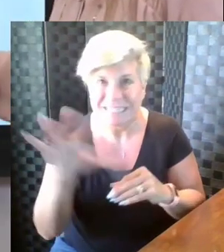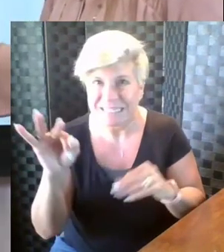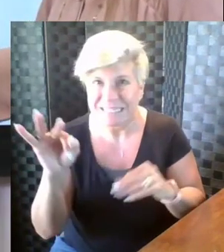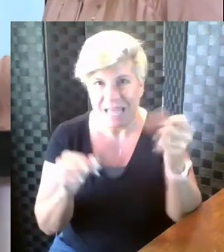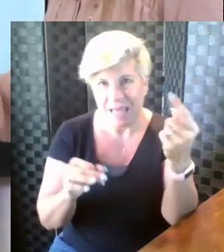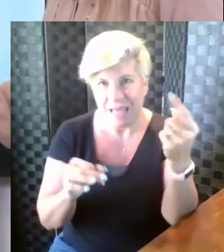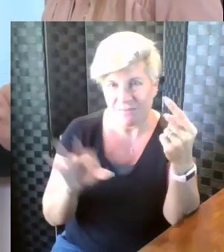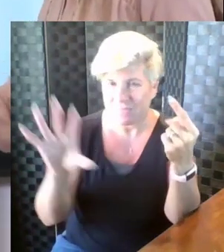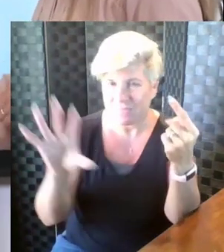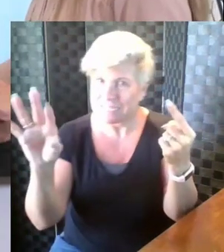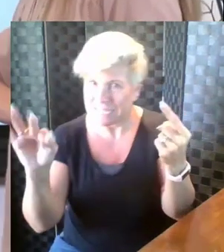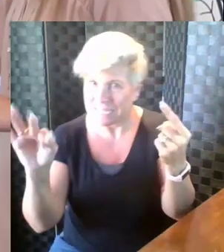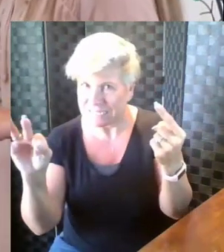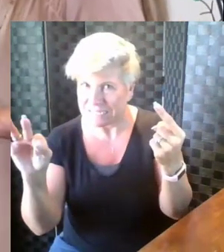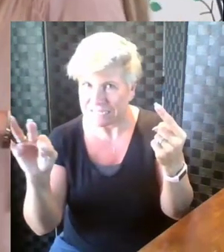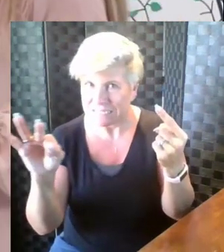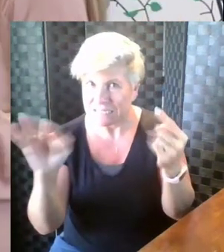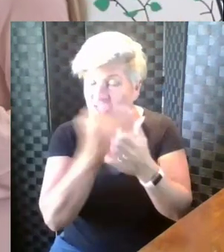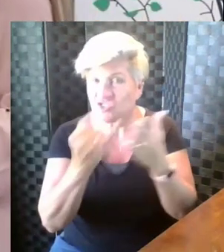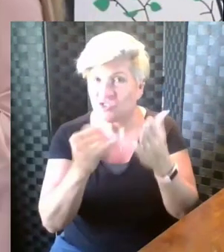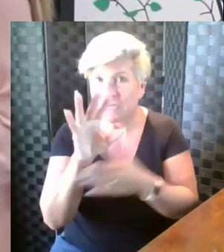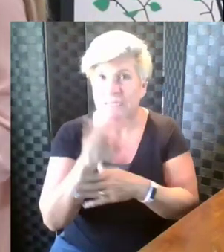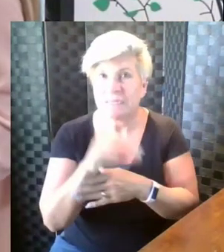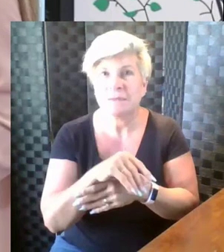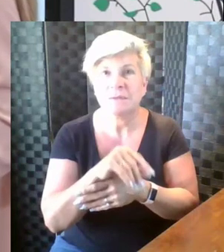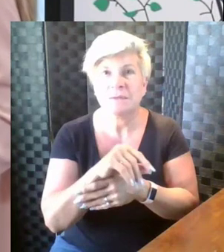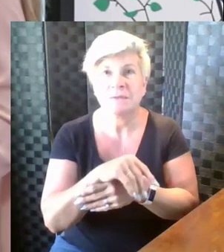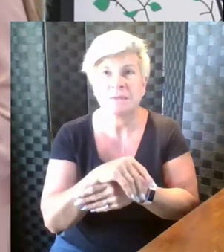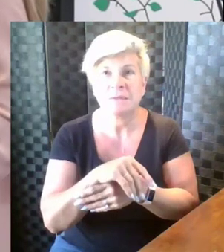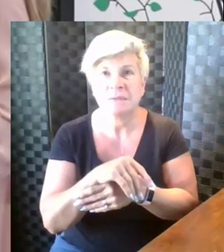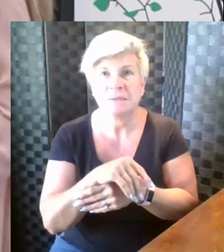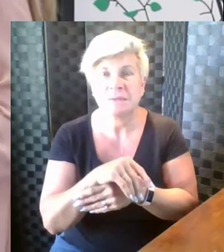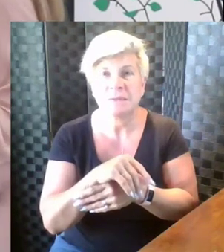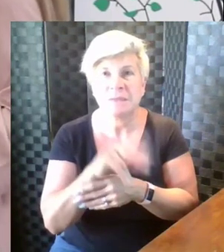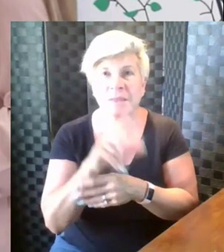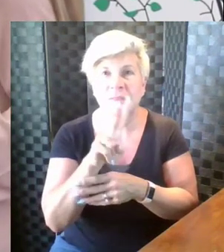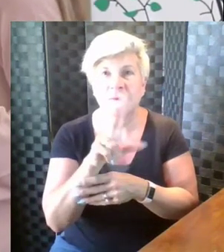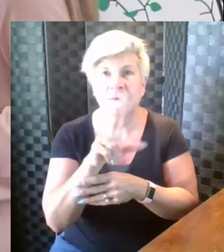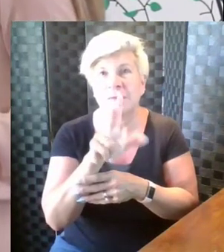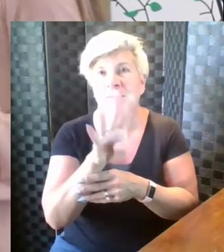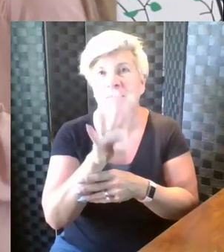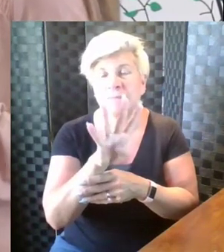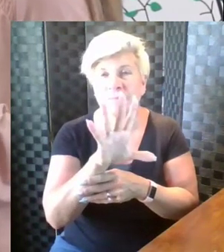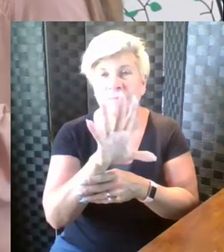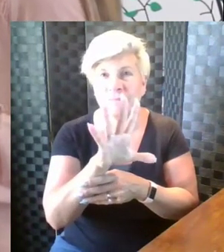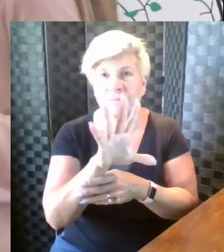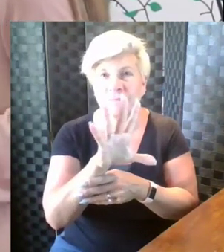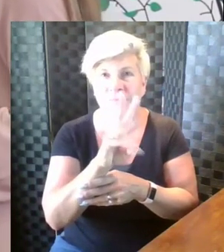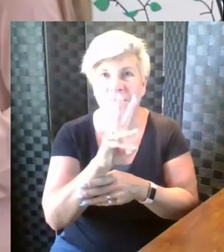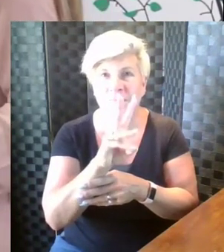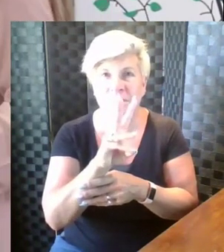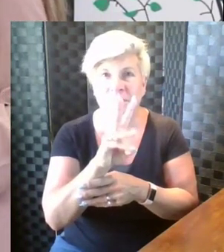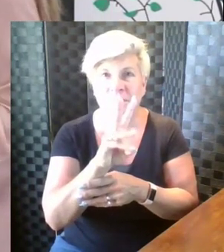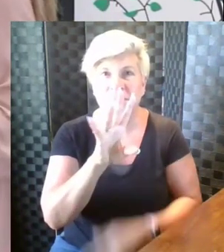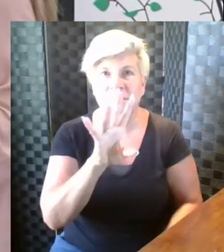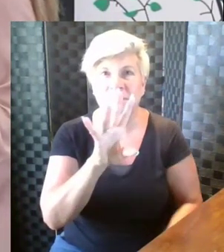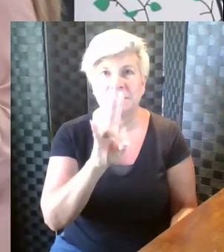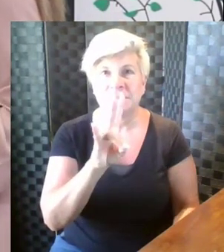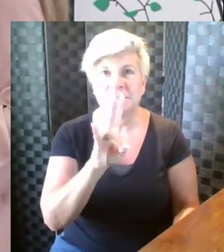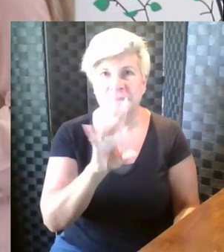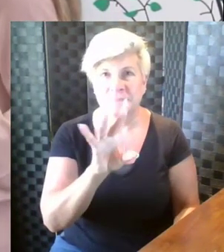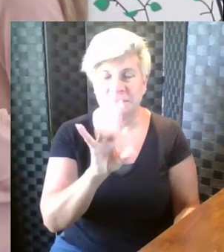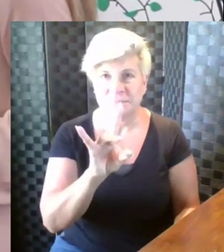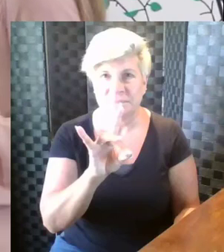Here's my 19. And let's draw our counters. 2, 3, 4, 5,